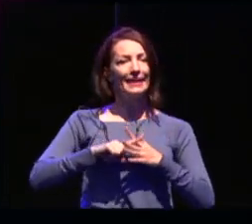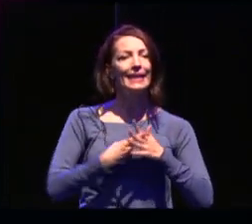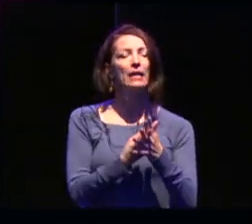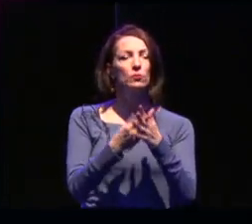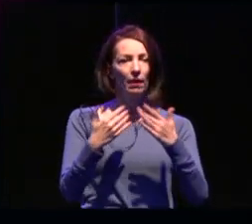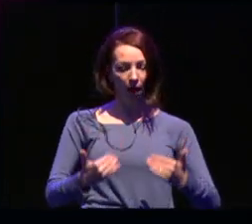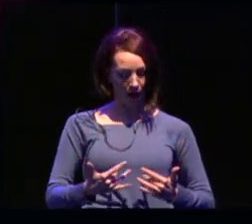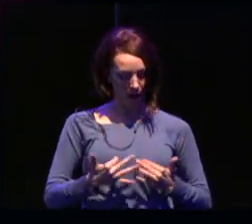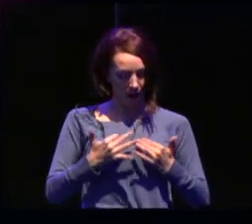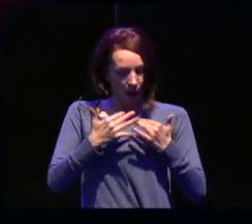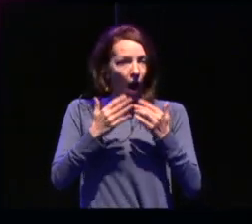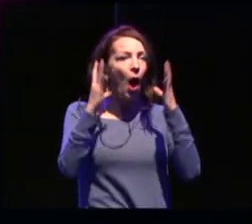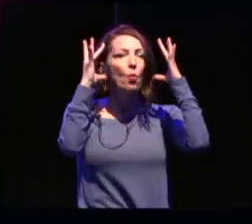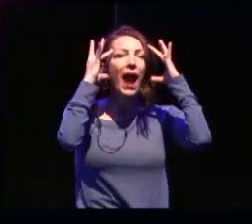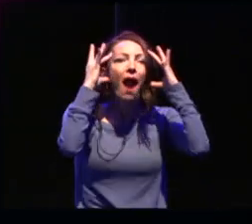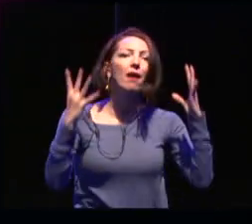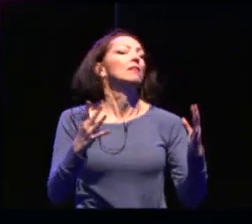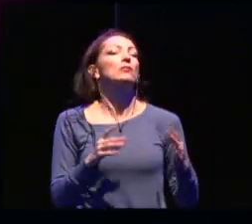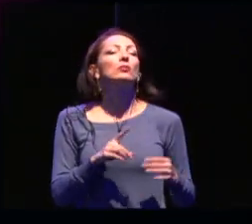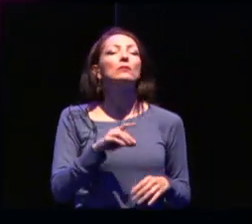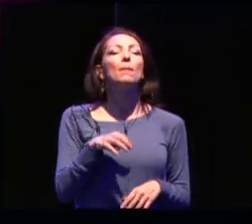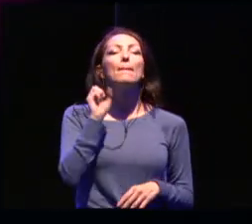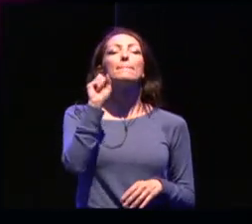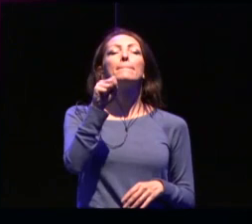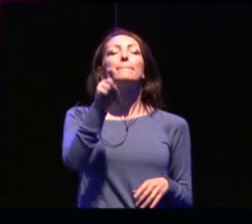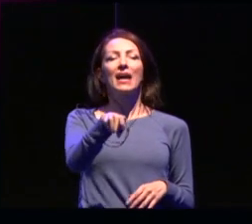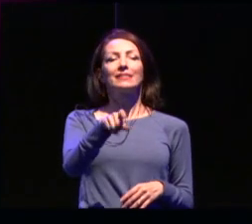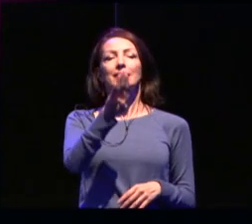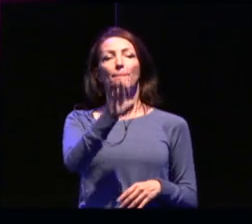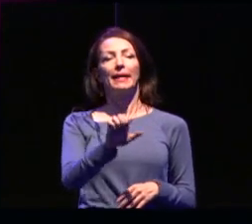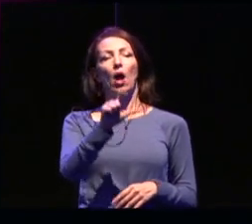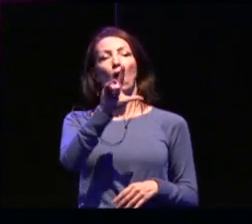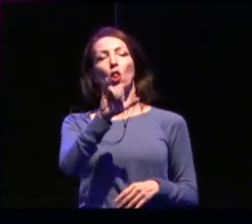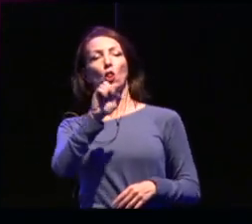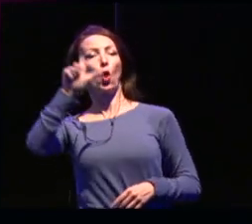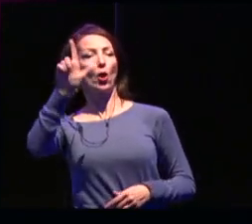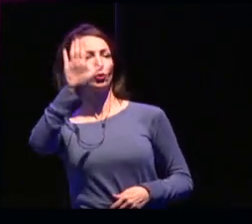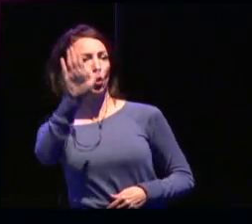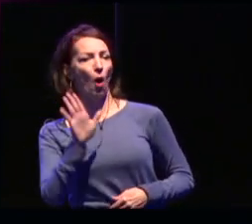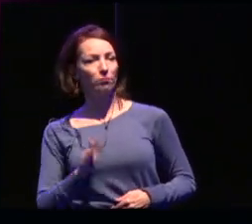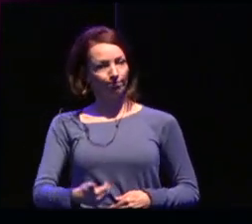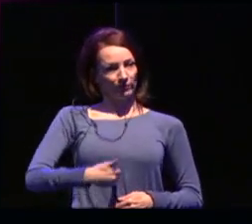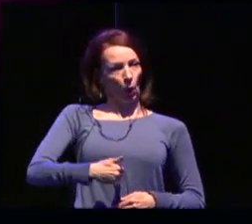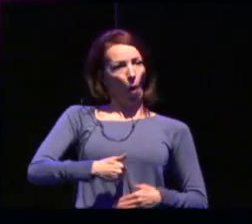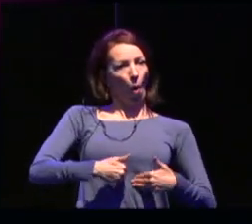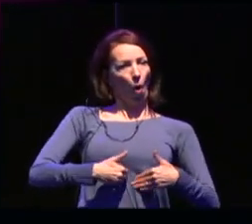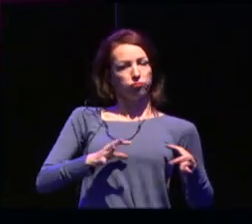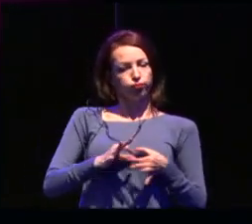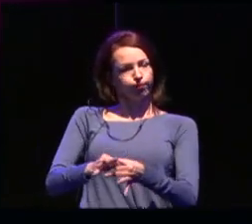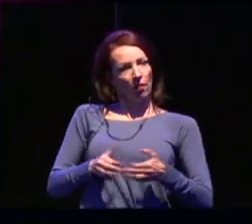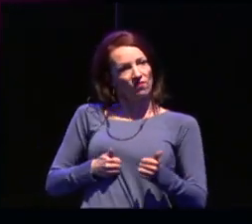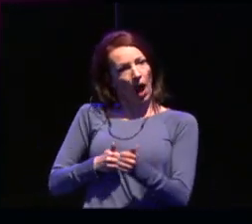be aware that you are to be loyal to your own soul. Loyal to your soul. You are